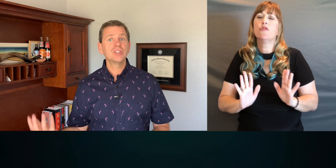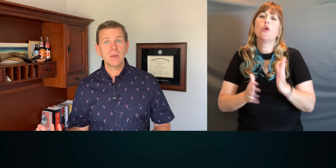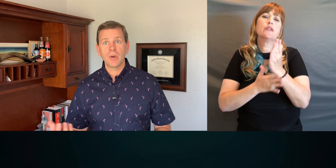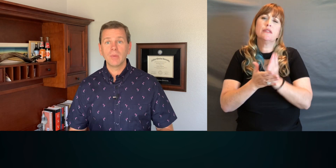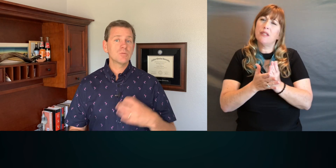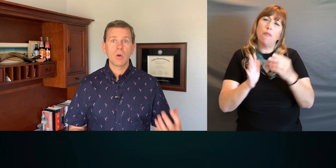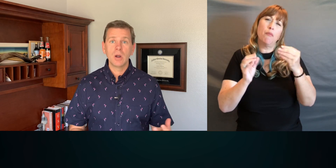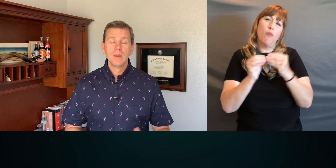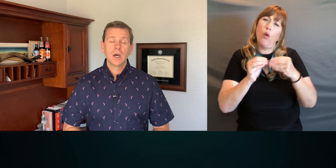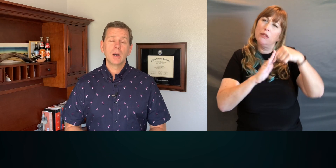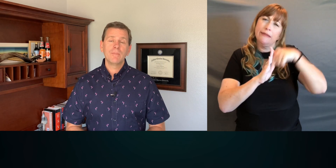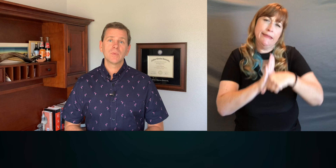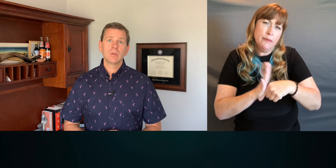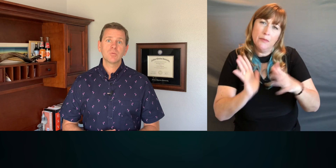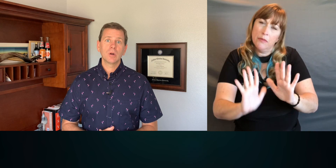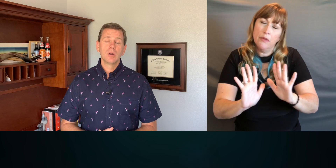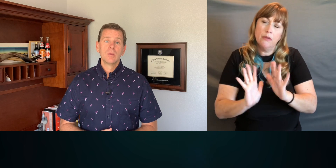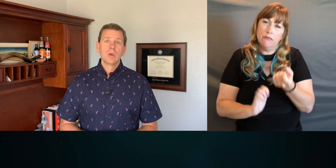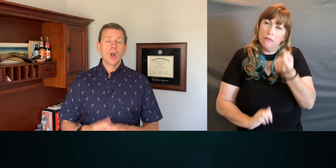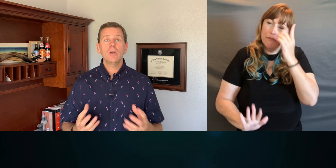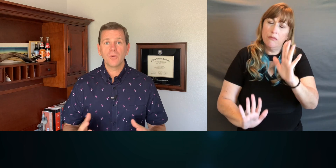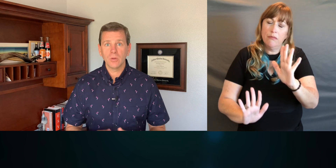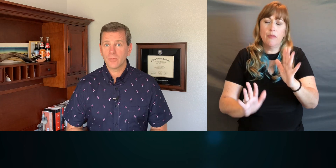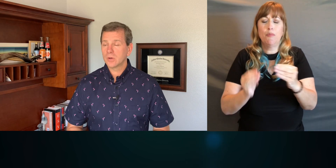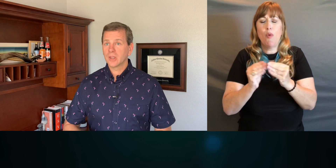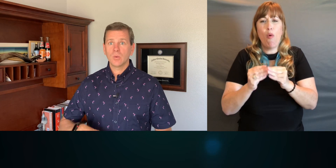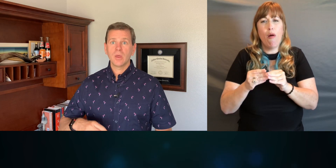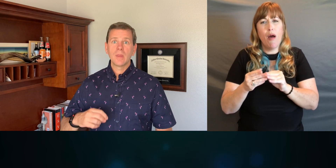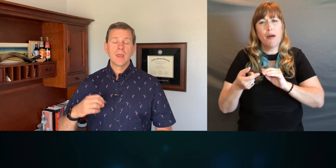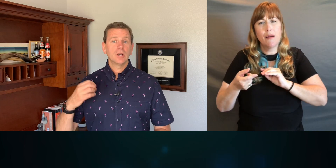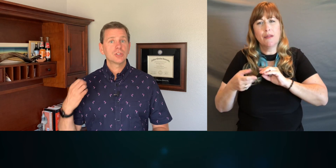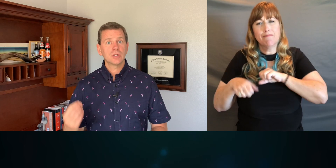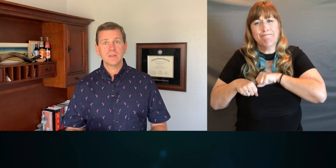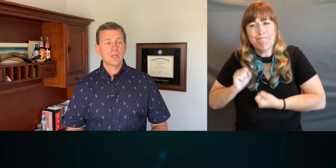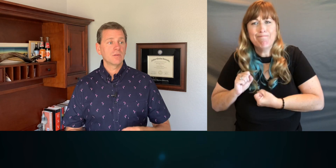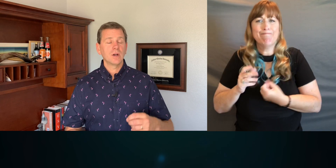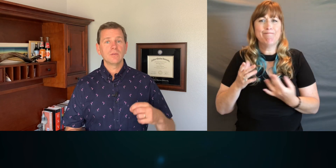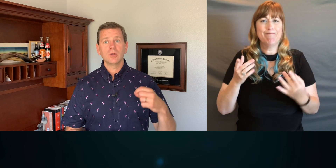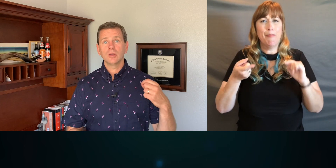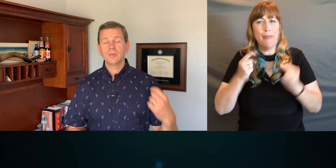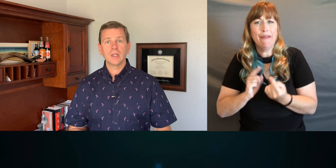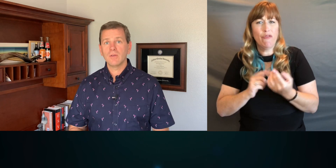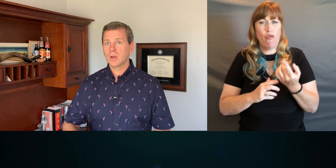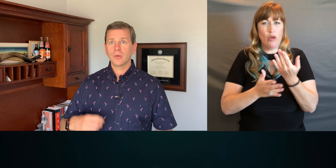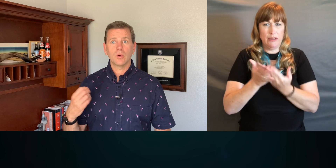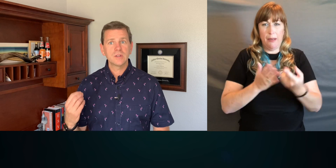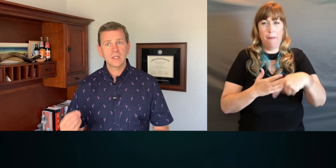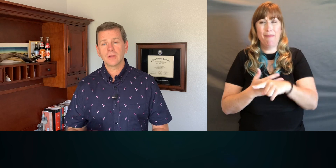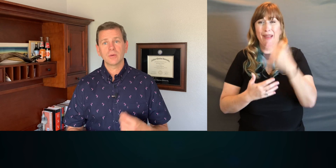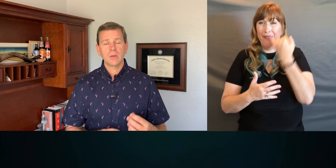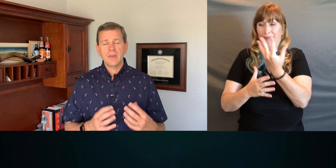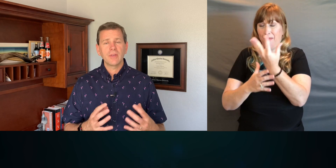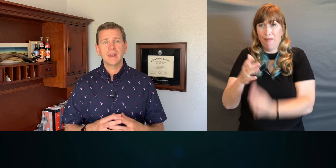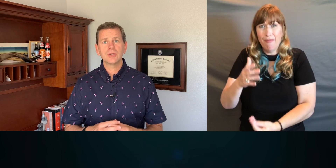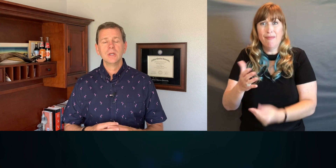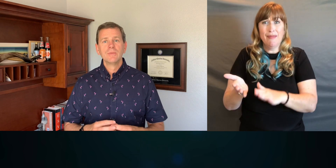are much deeper and much more hurtful if we're dealing with stress of losing loved ones or sickness